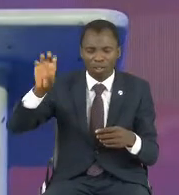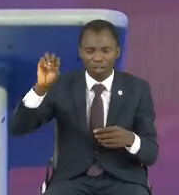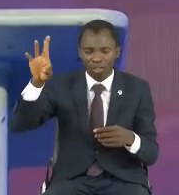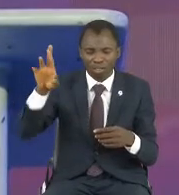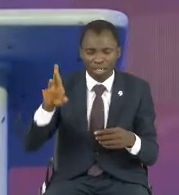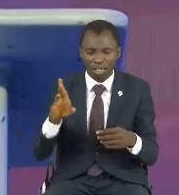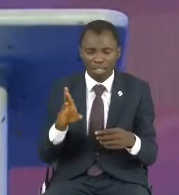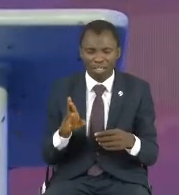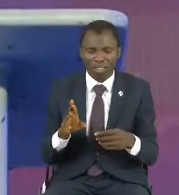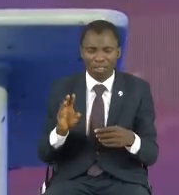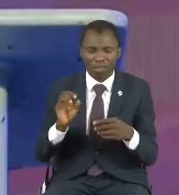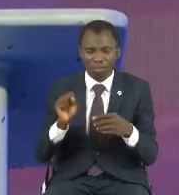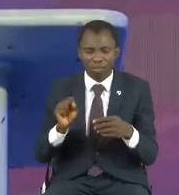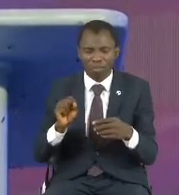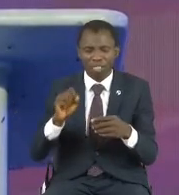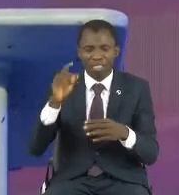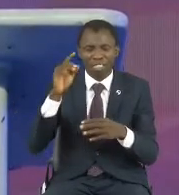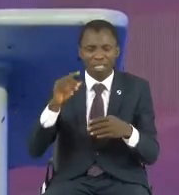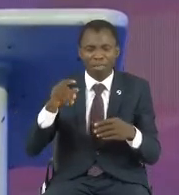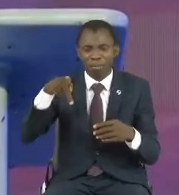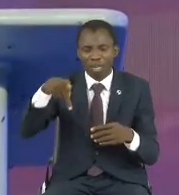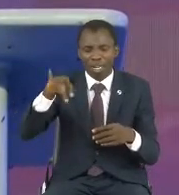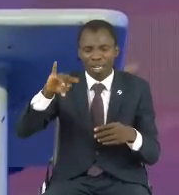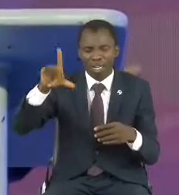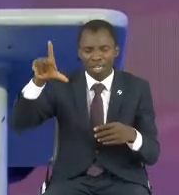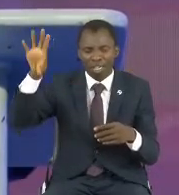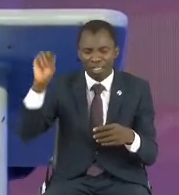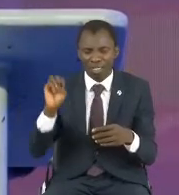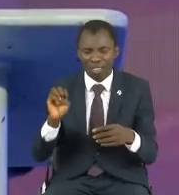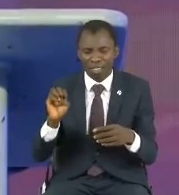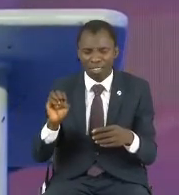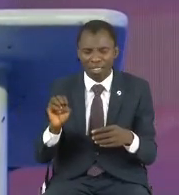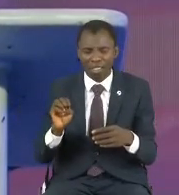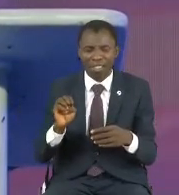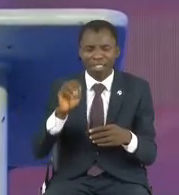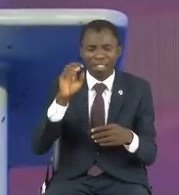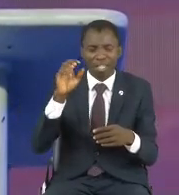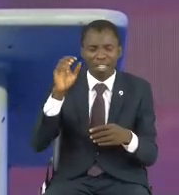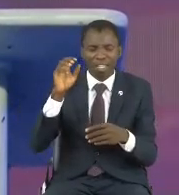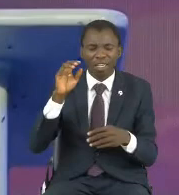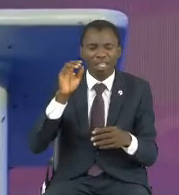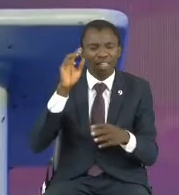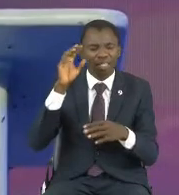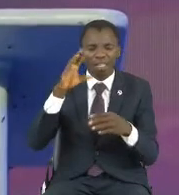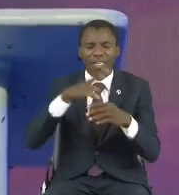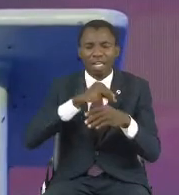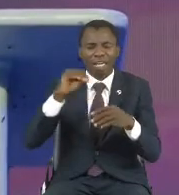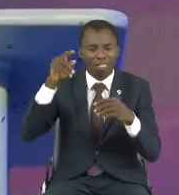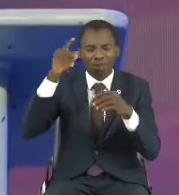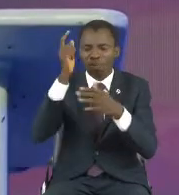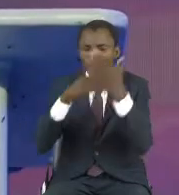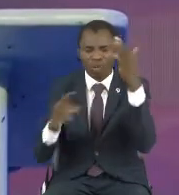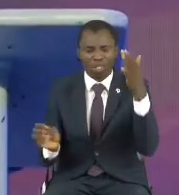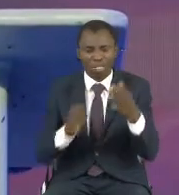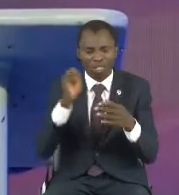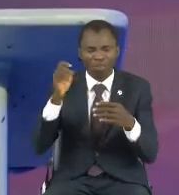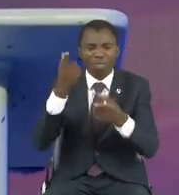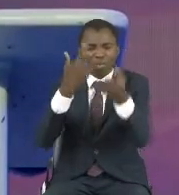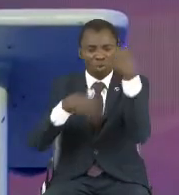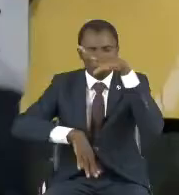bleeding, piles, hernia, pain, come out